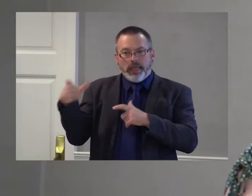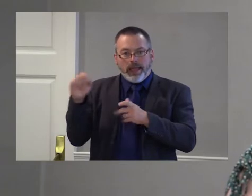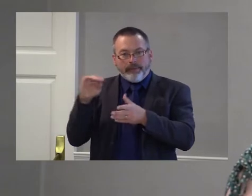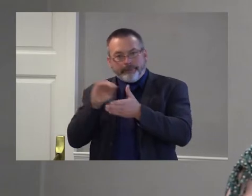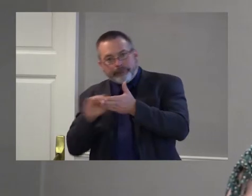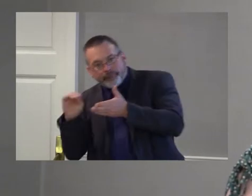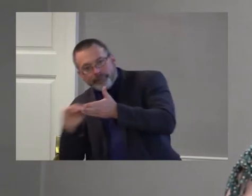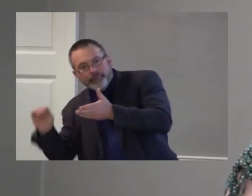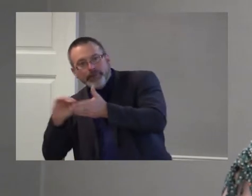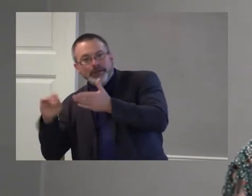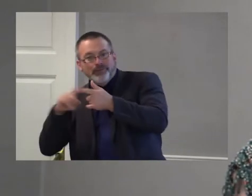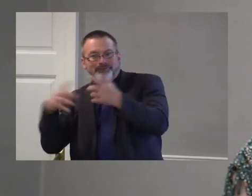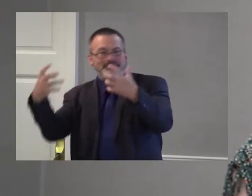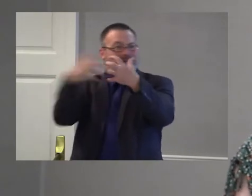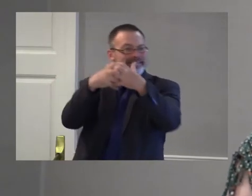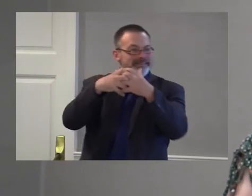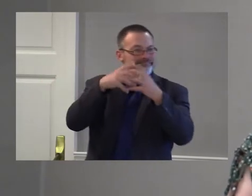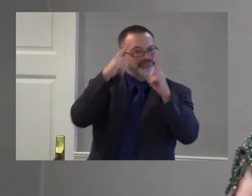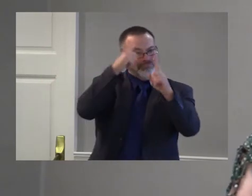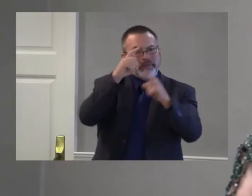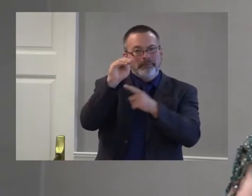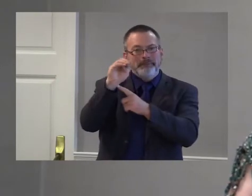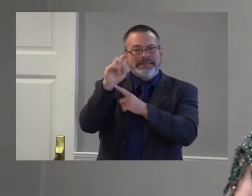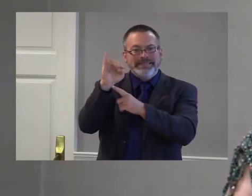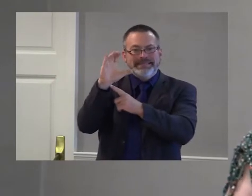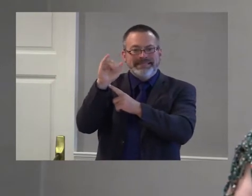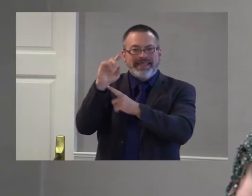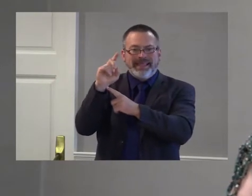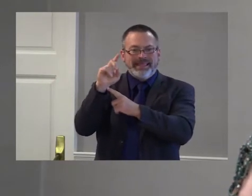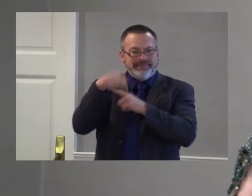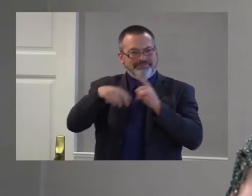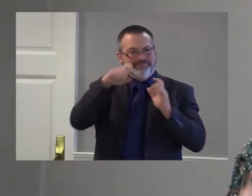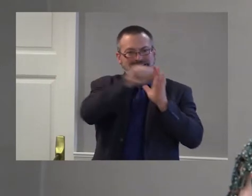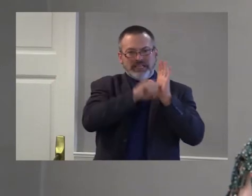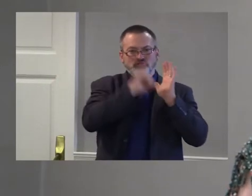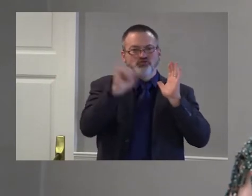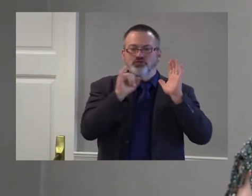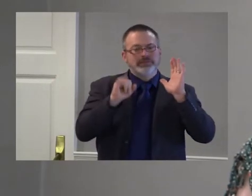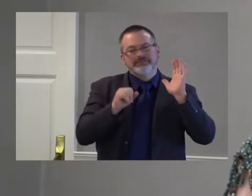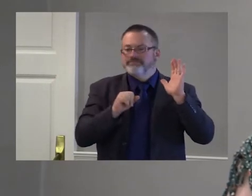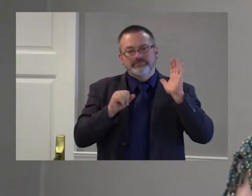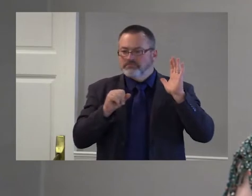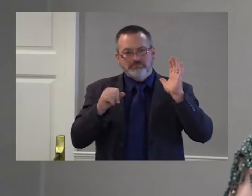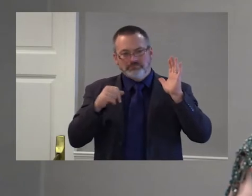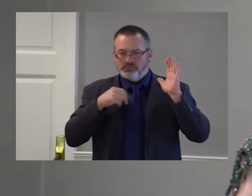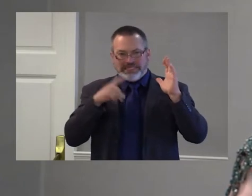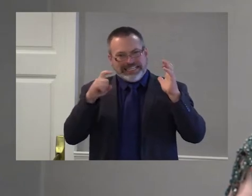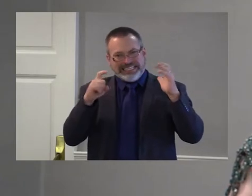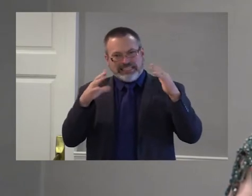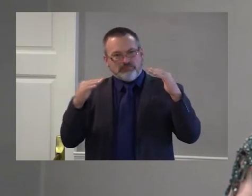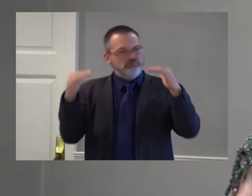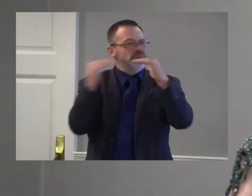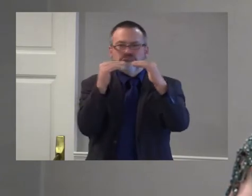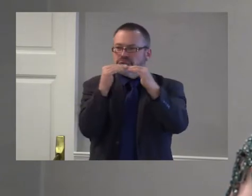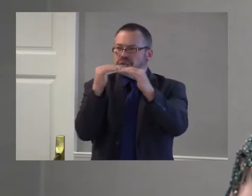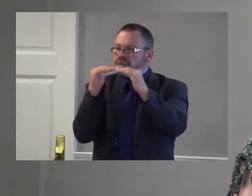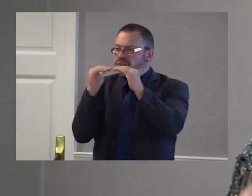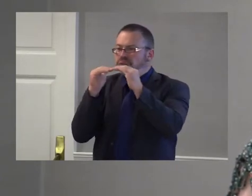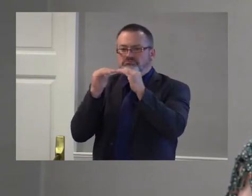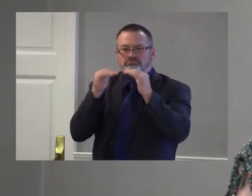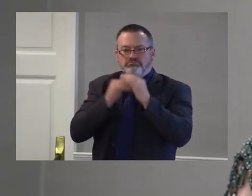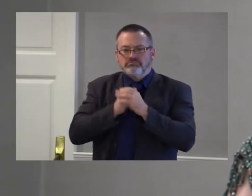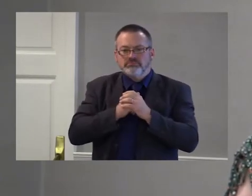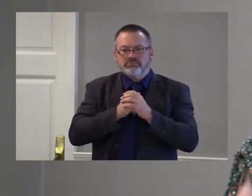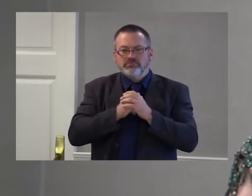people. We know that people with mental health diagnoses, supported by peers through mutual support,